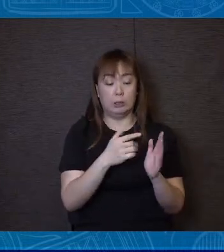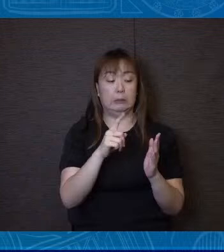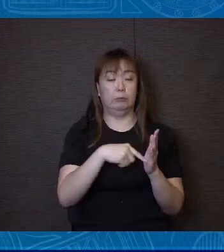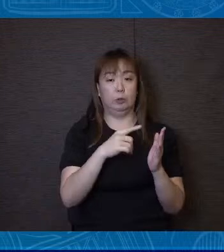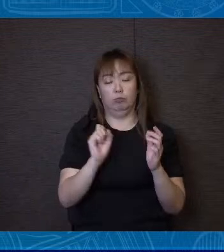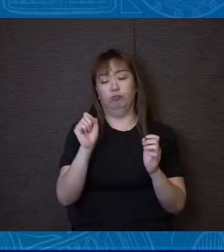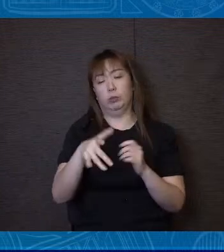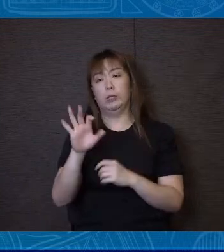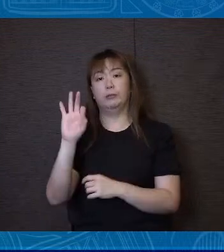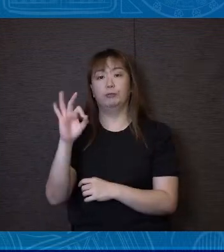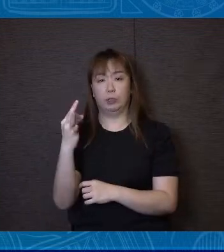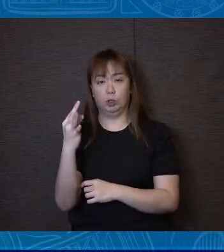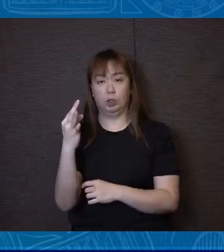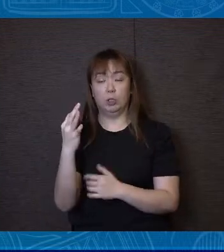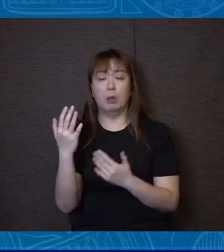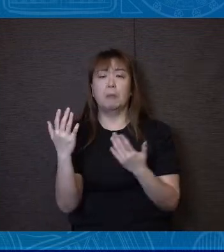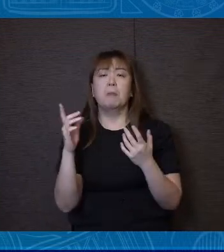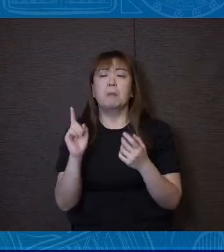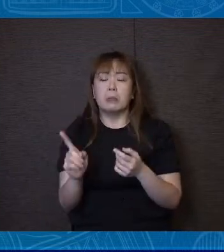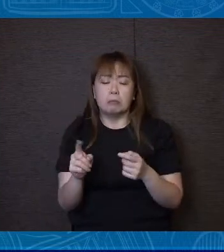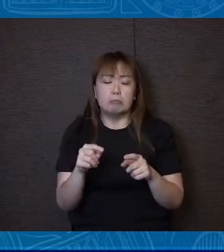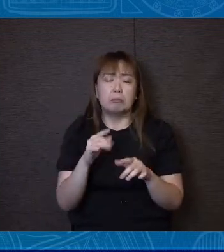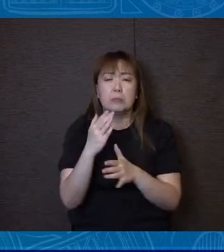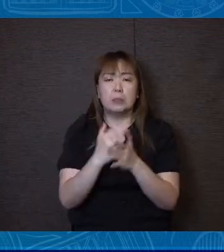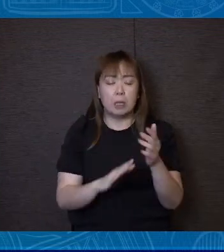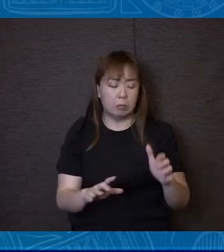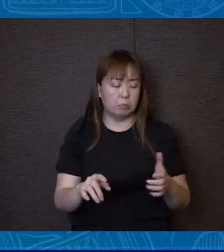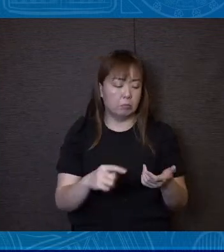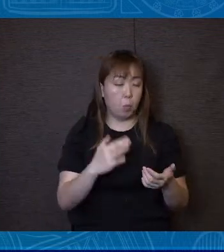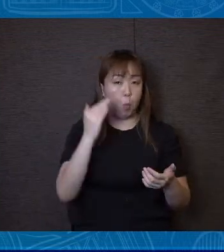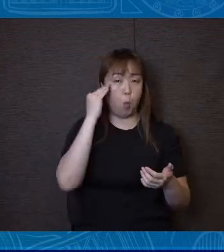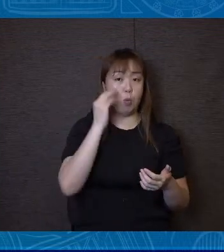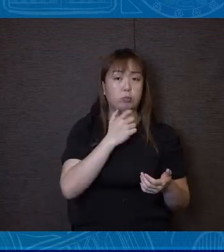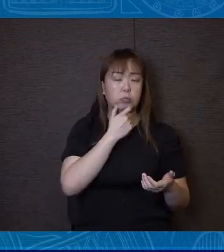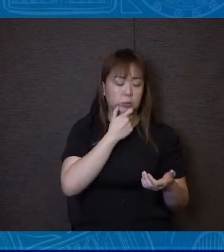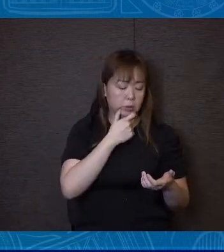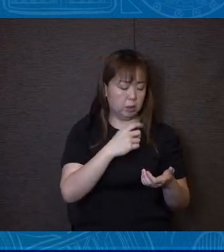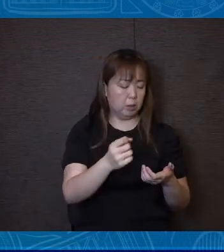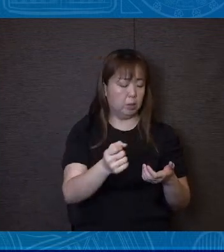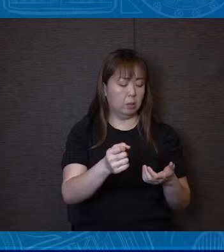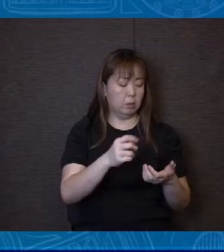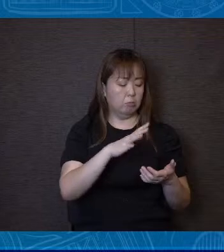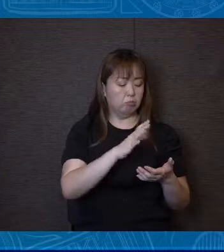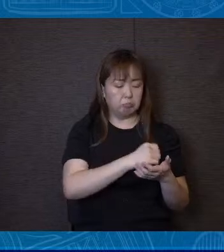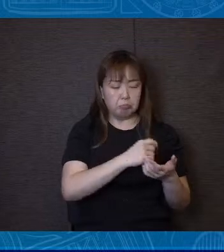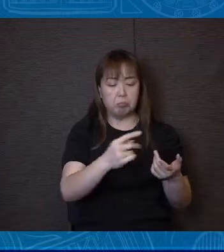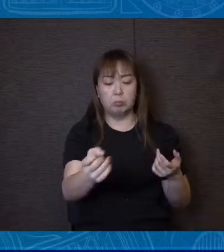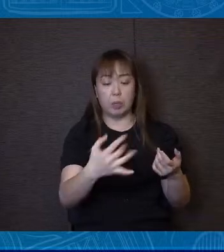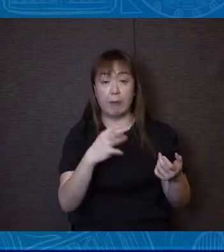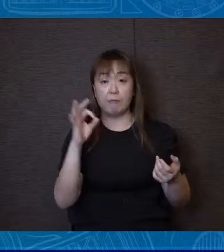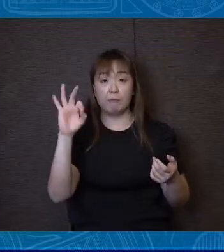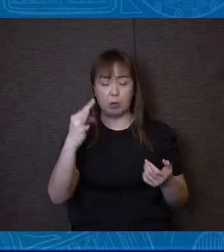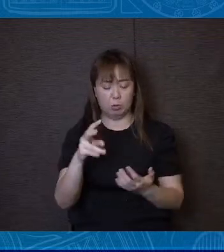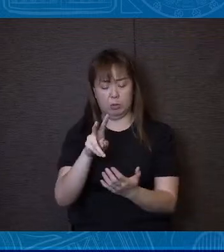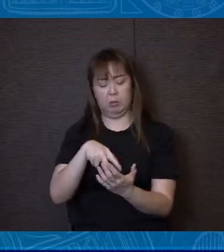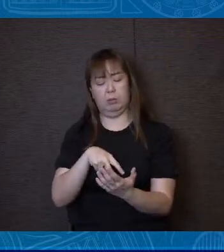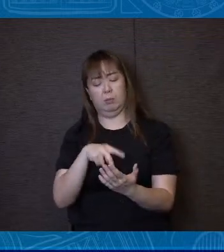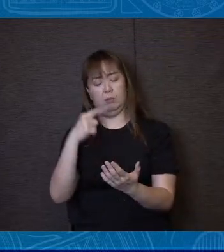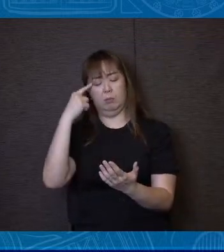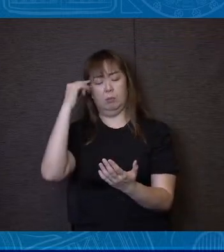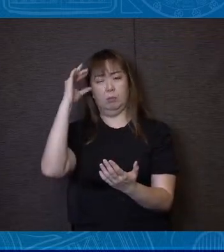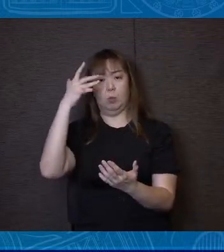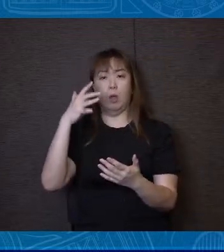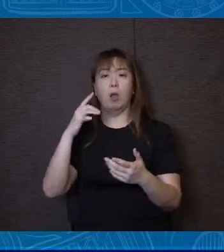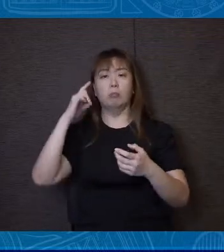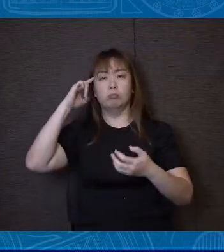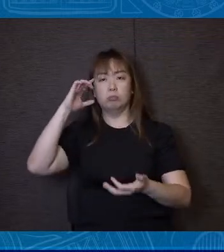French, but this can cause problems. Some people who are English speakers might try to reinterpret the French and get it wrong, and it can create some